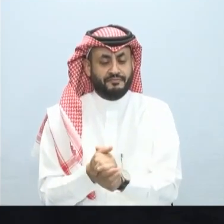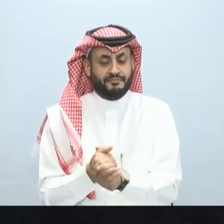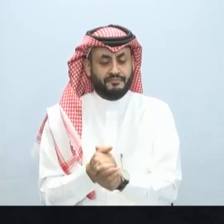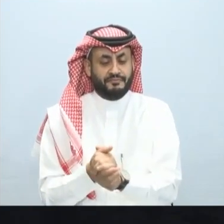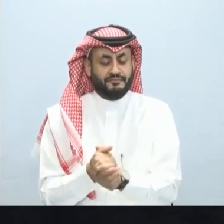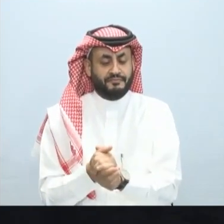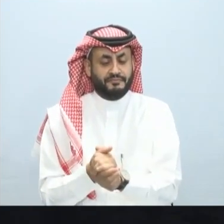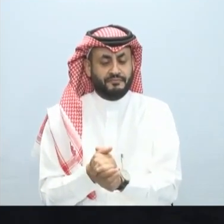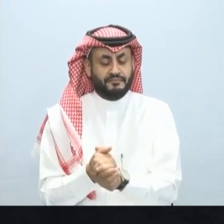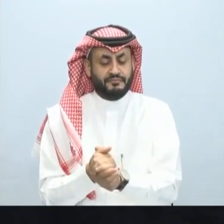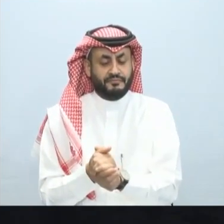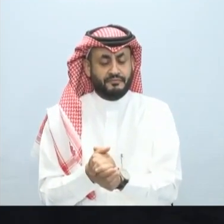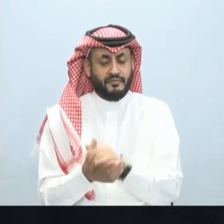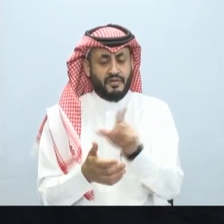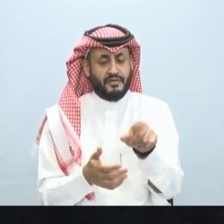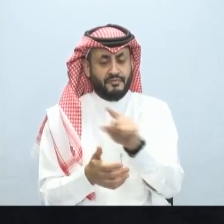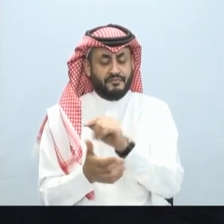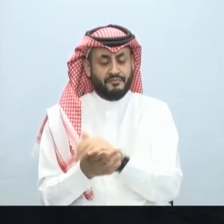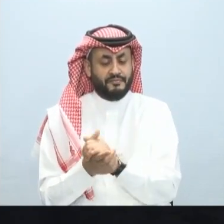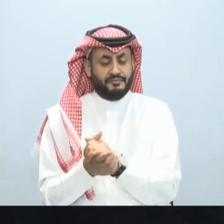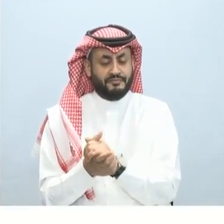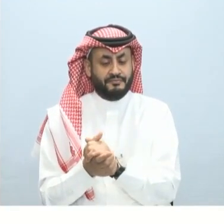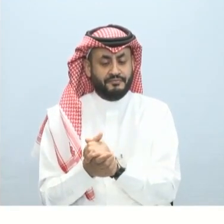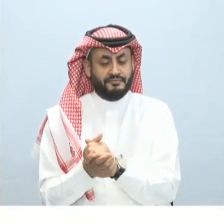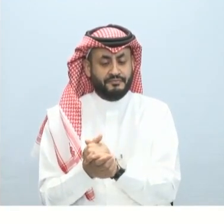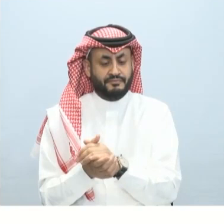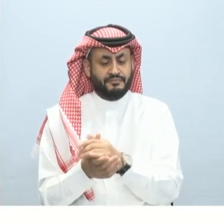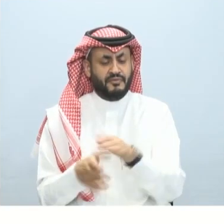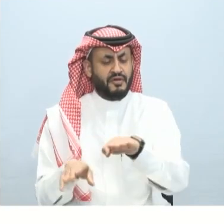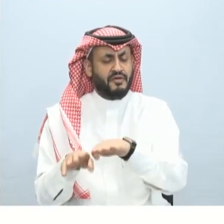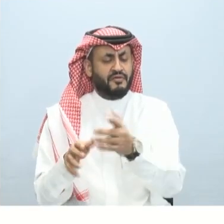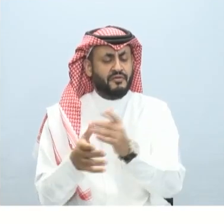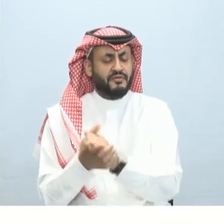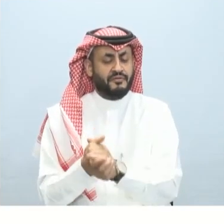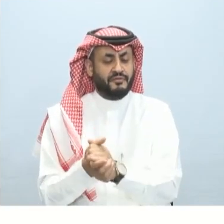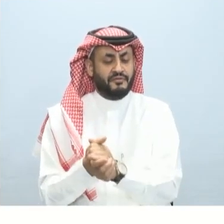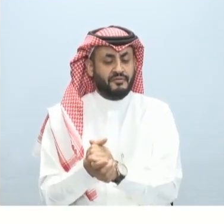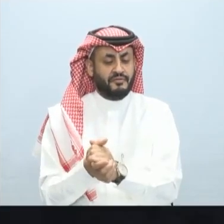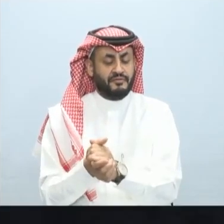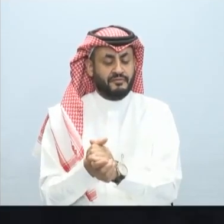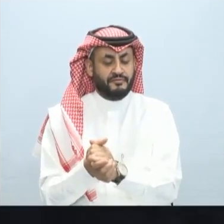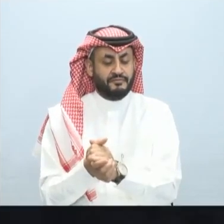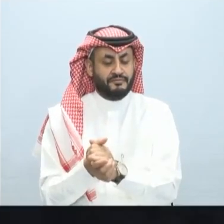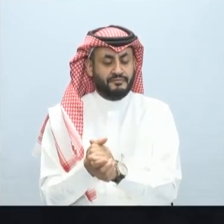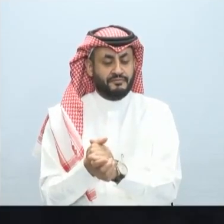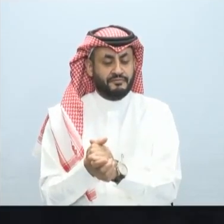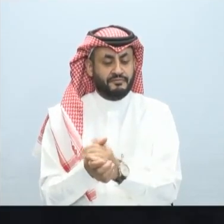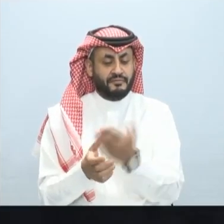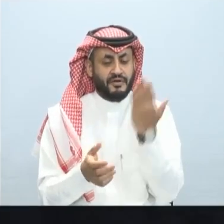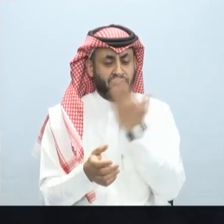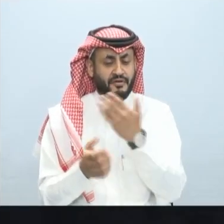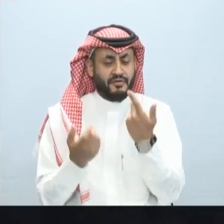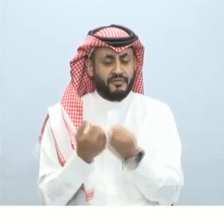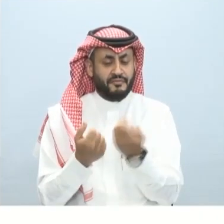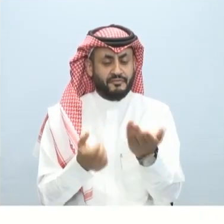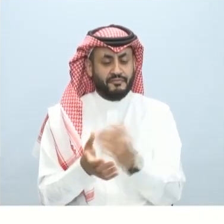we have here something that is the same. We can compare them to show that something is equal. So let's read together. We